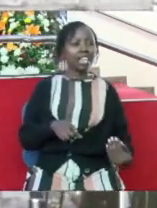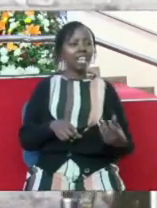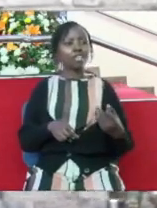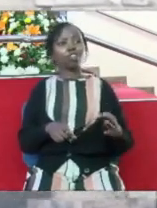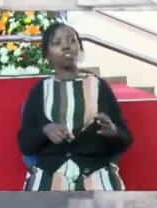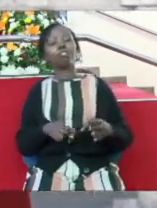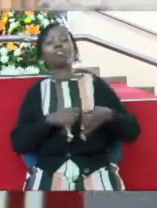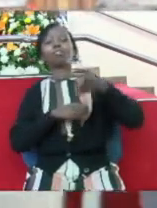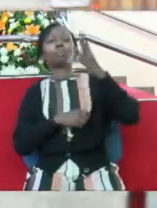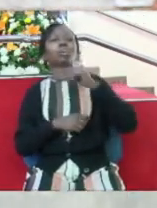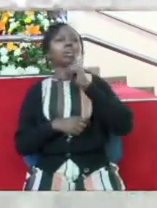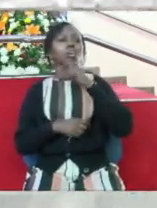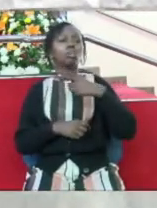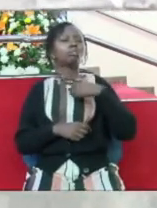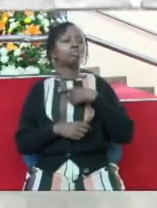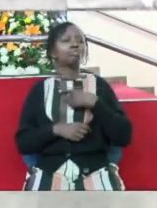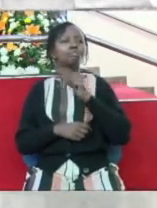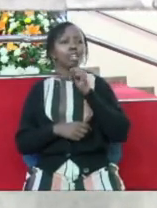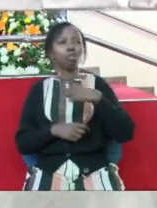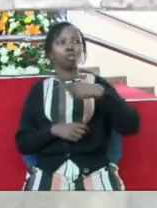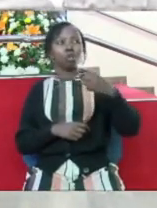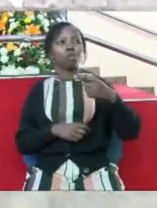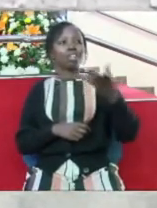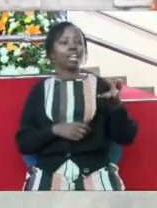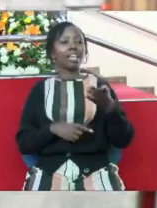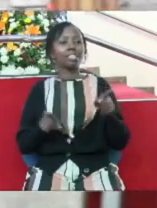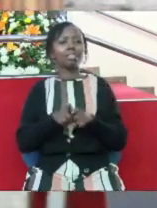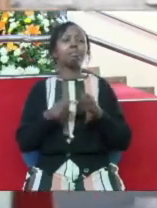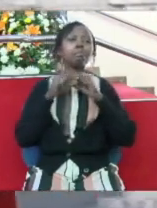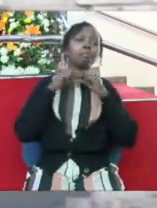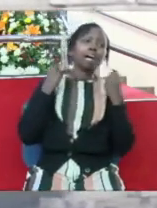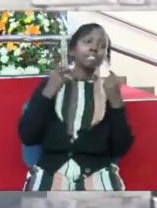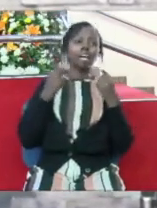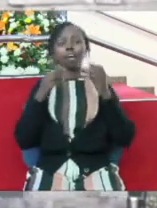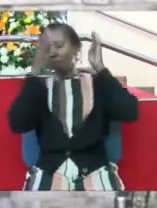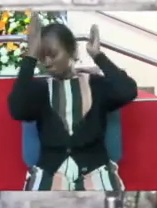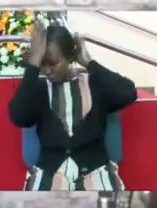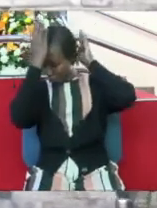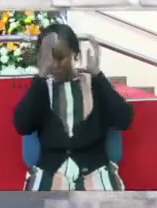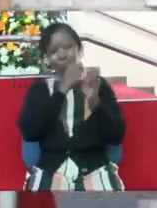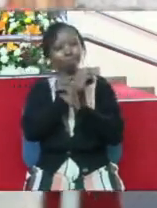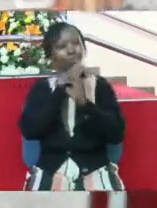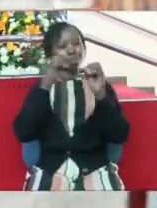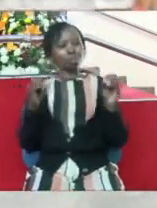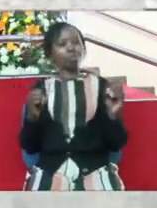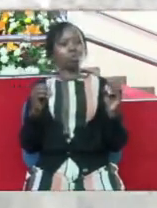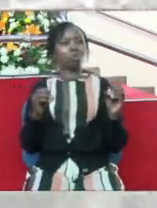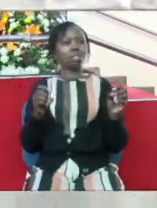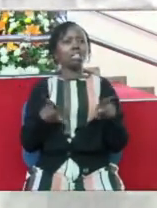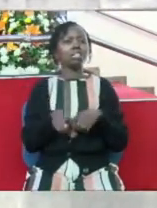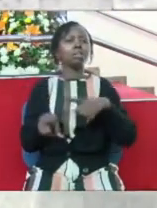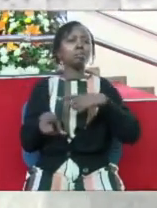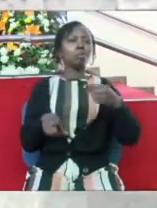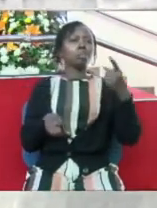CEO. You don't go as a pastor. Hauendi kama mchungaji. You do not go as a bishop. Hauendi kama askofu. You don't go as Mrs. Kaunda.